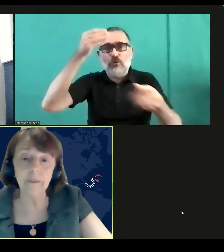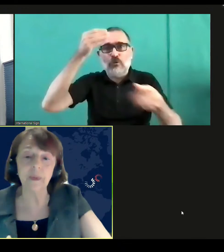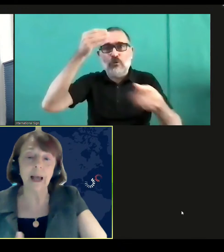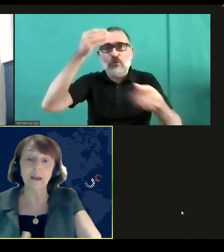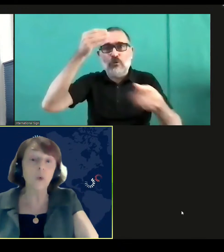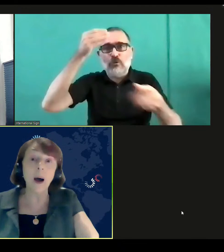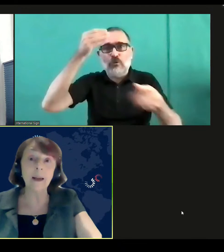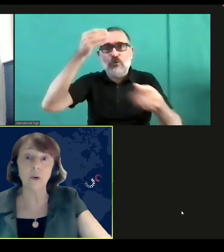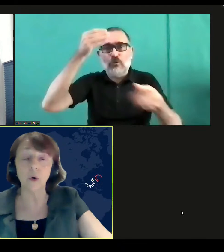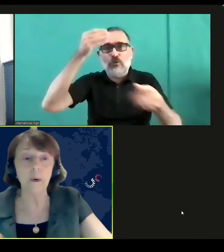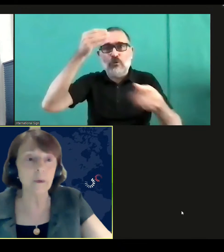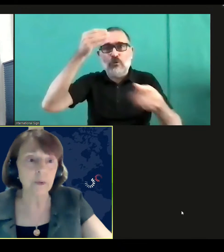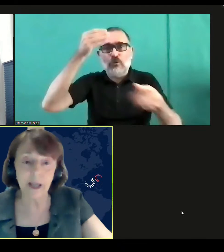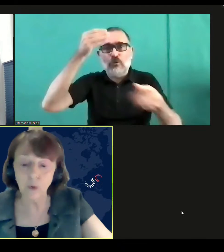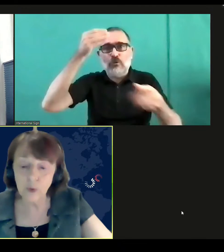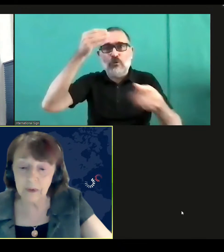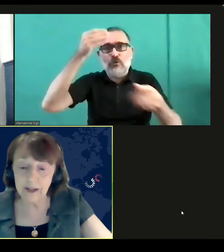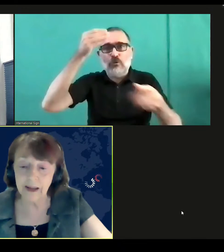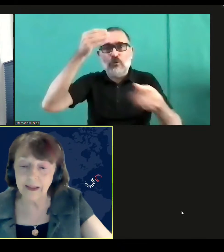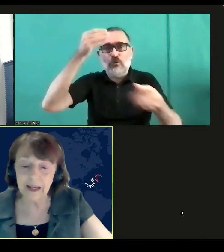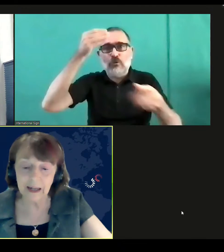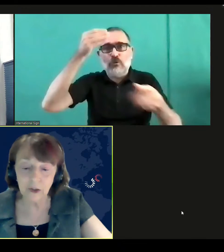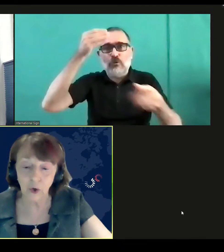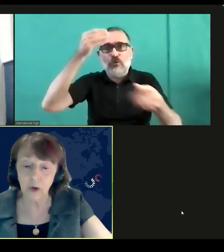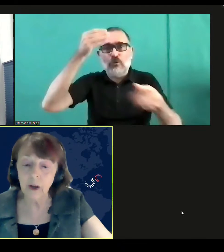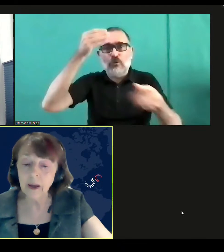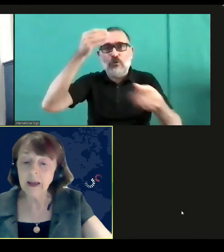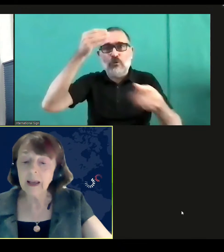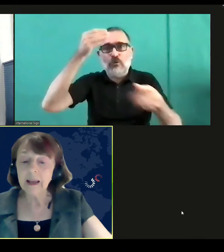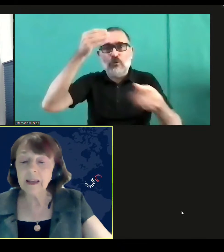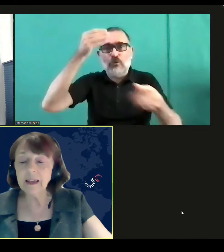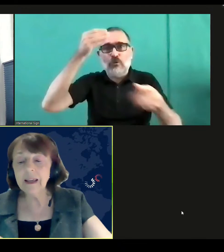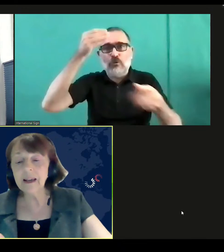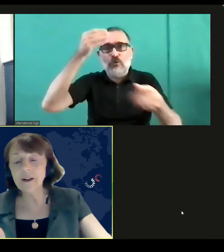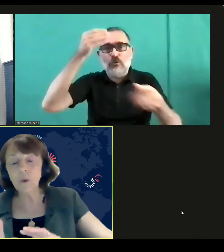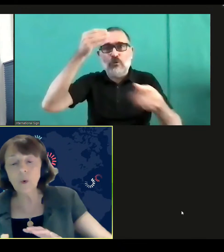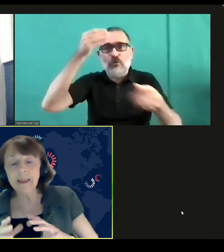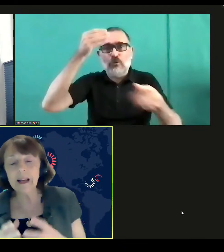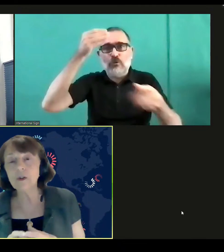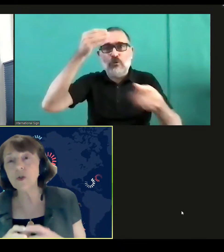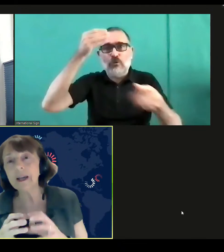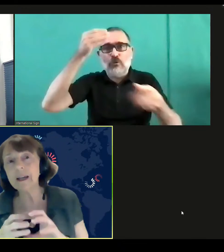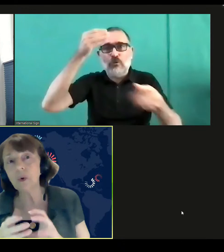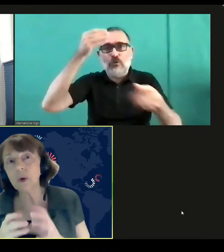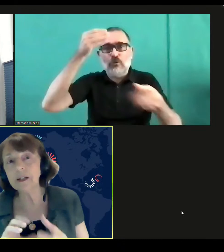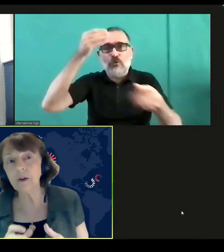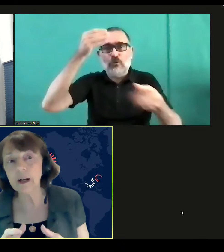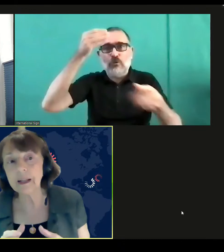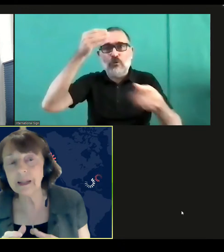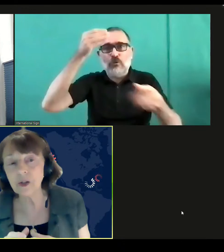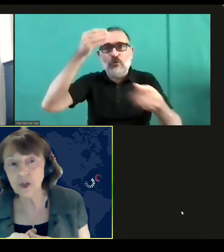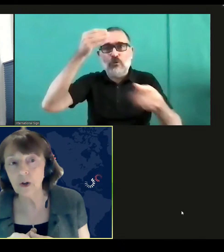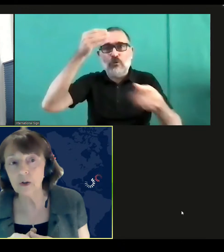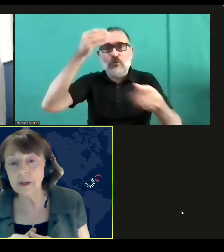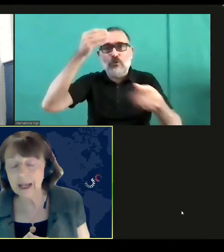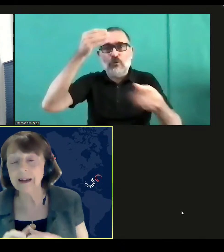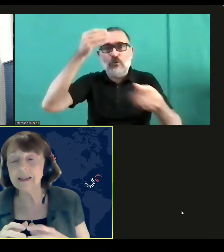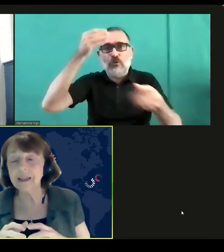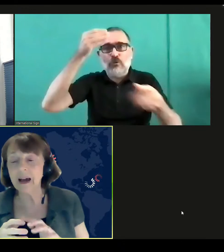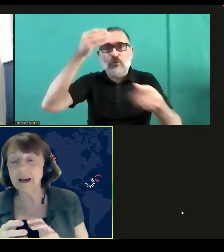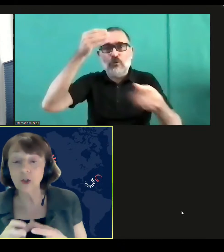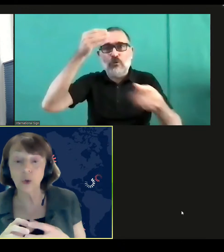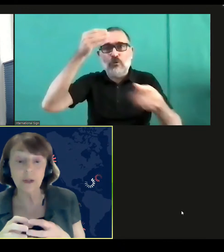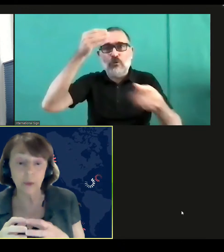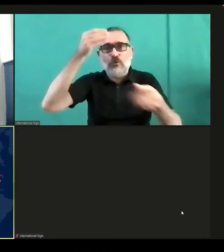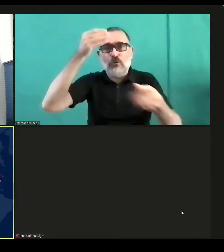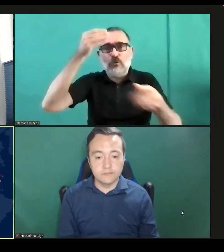shows that there is no level of alcohol consumption that is appropriate or safe.